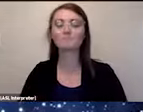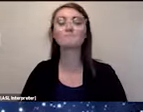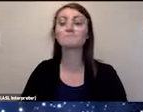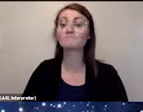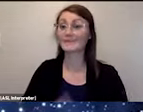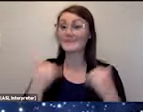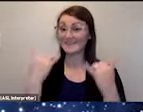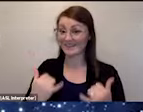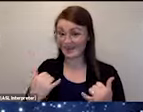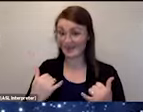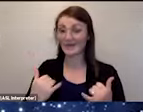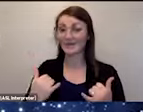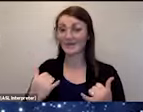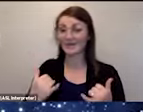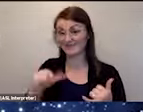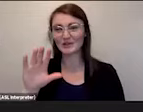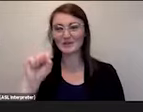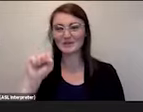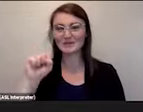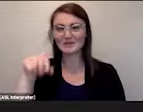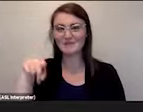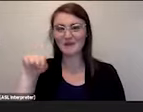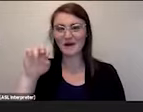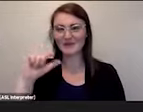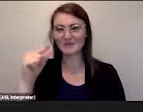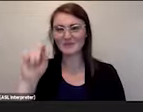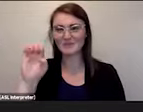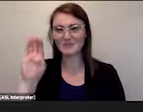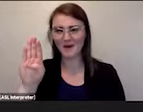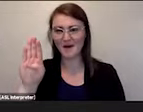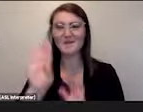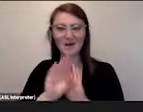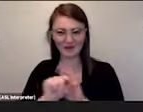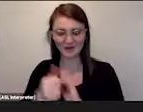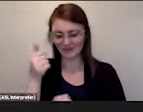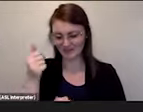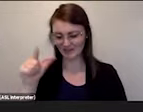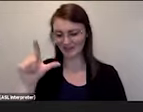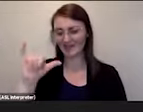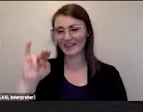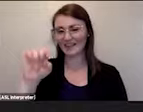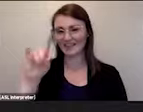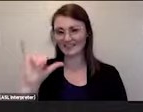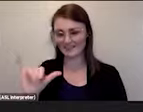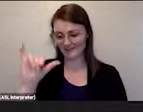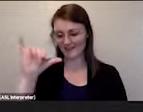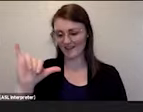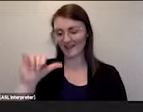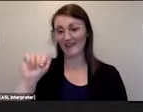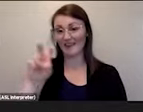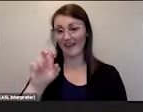we're going to go ahead and let our next speaker get started. Her name is Lindsay Yazzolino, and she's the Tactile Design Specialist. Welcome,